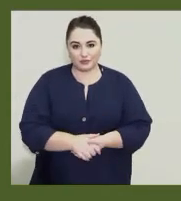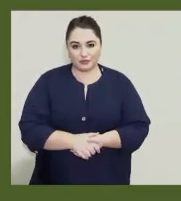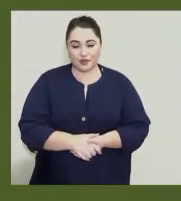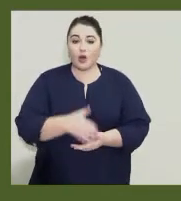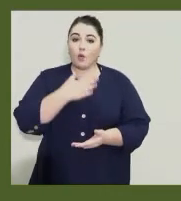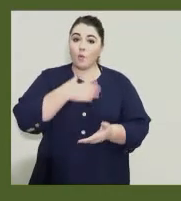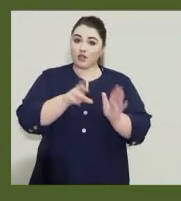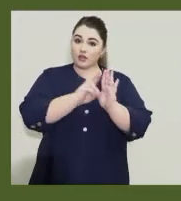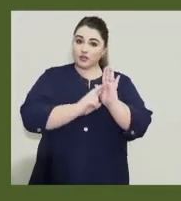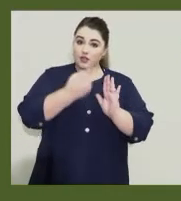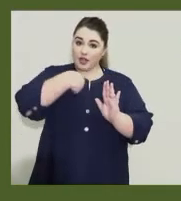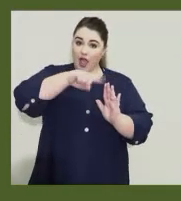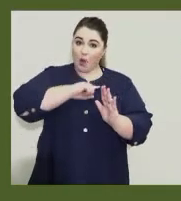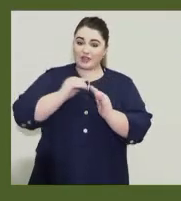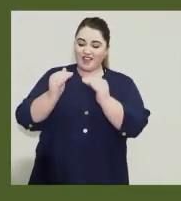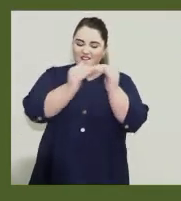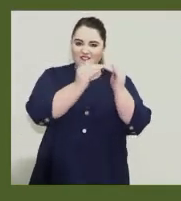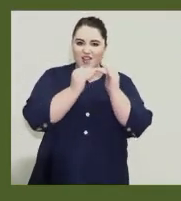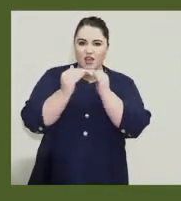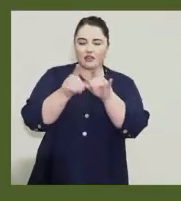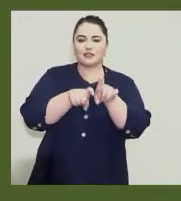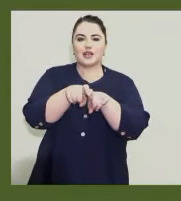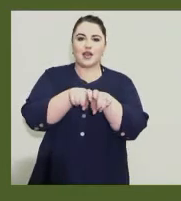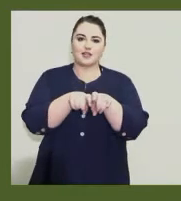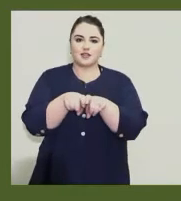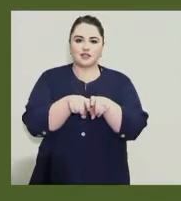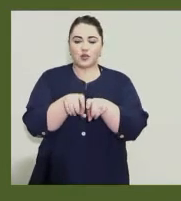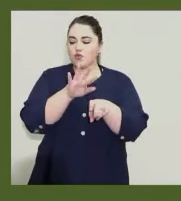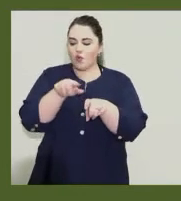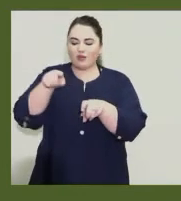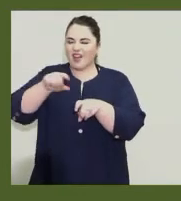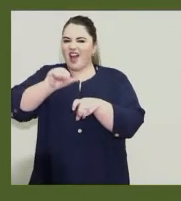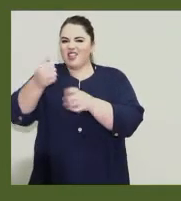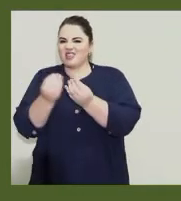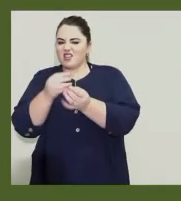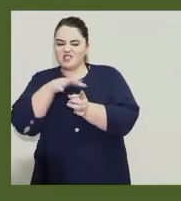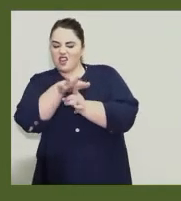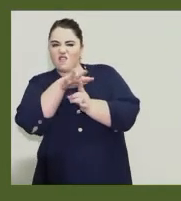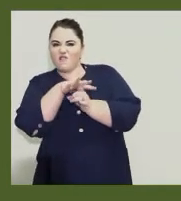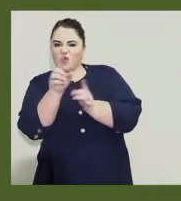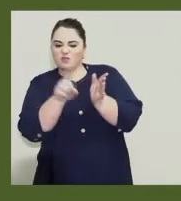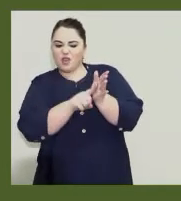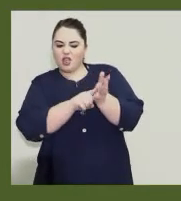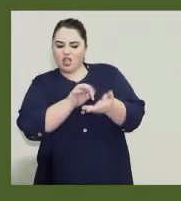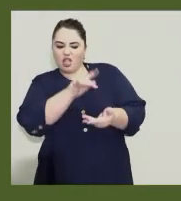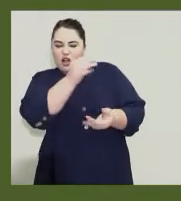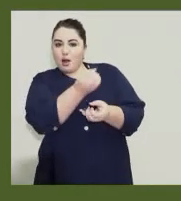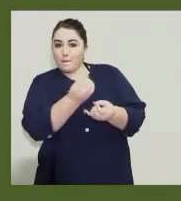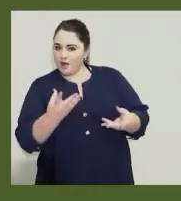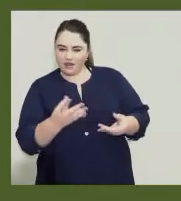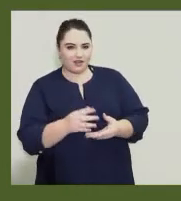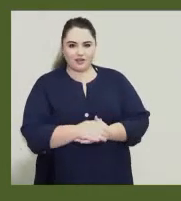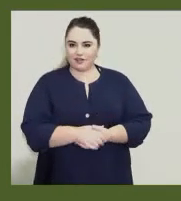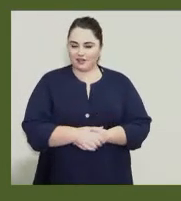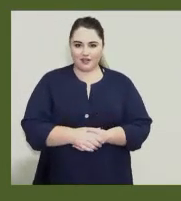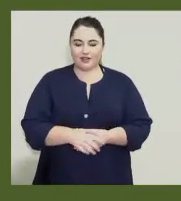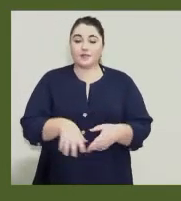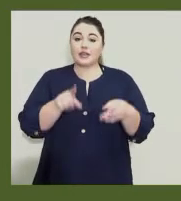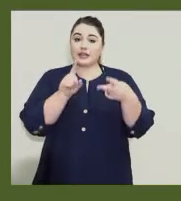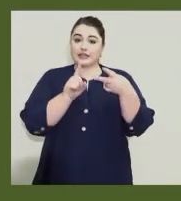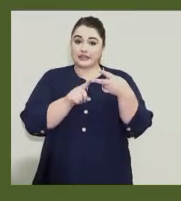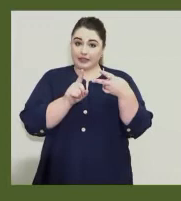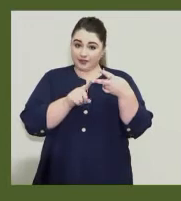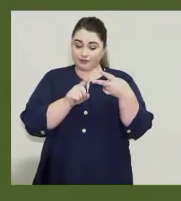fair test, so we don't want it to influence the volume of urine produced. Here is the second precaution you've given